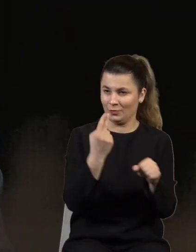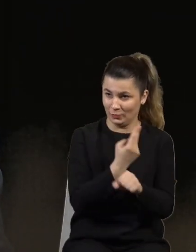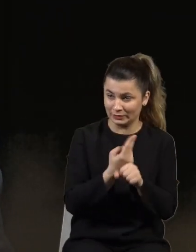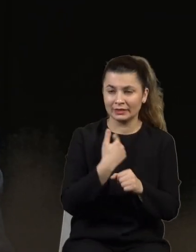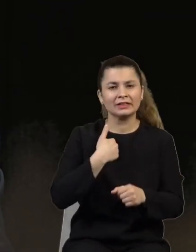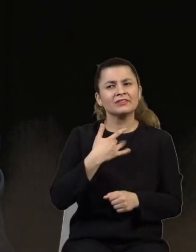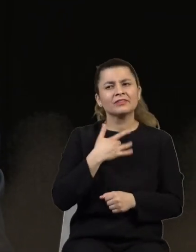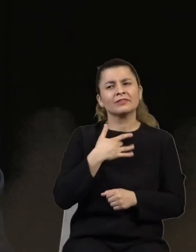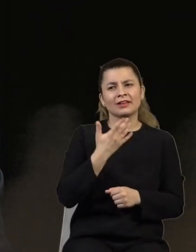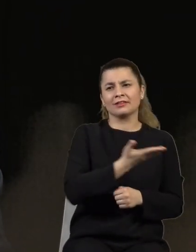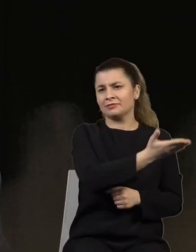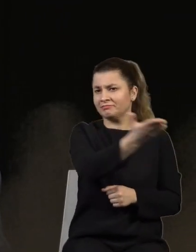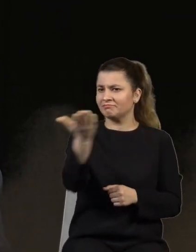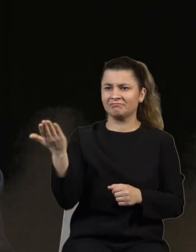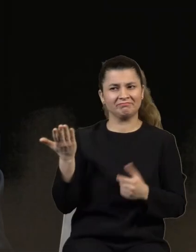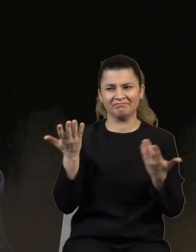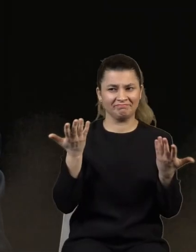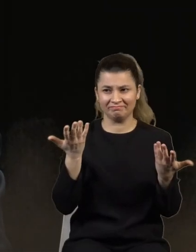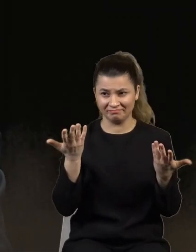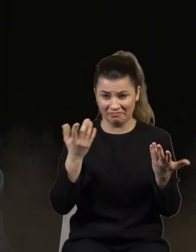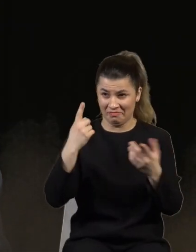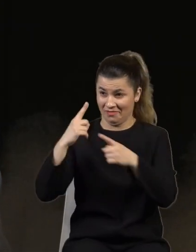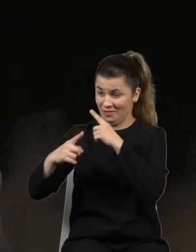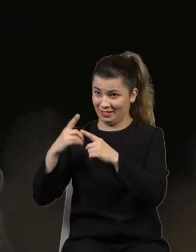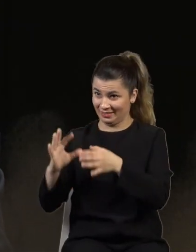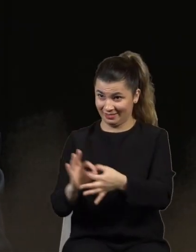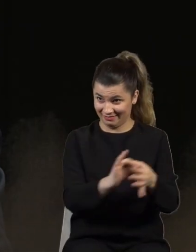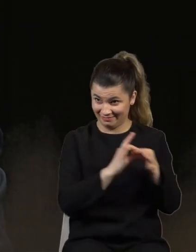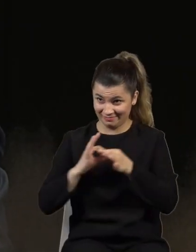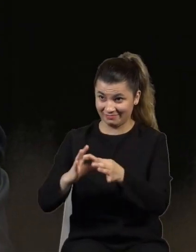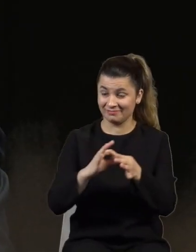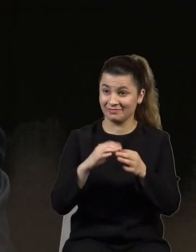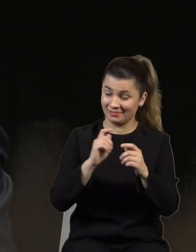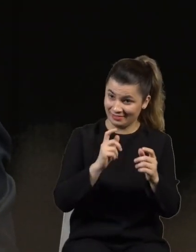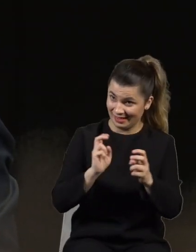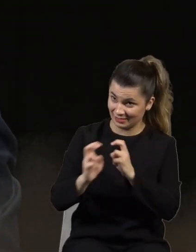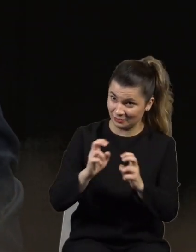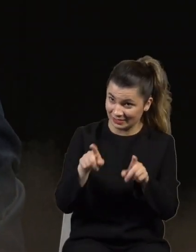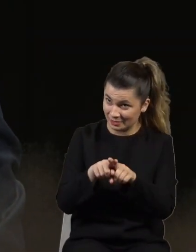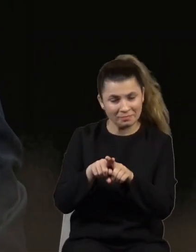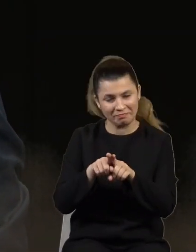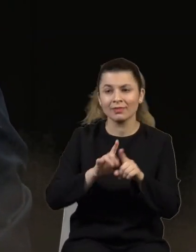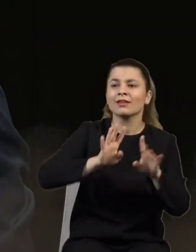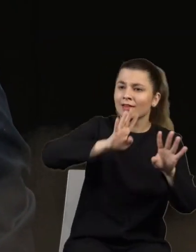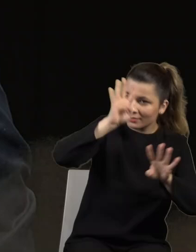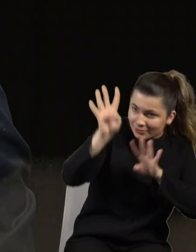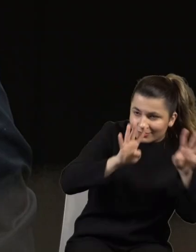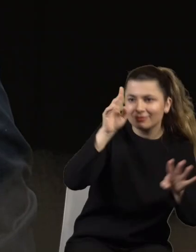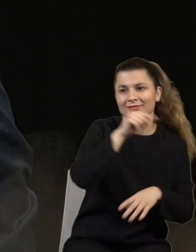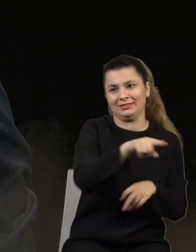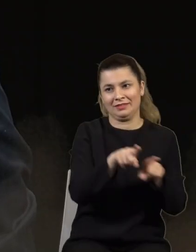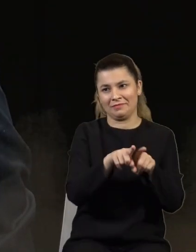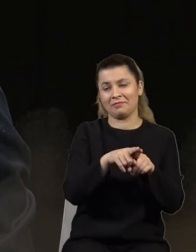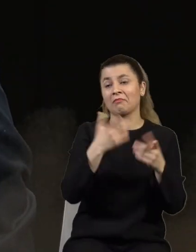only infrastructure, not only transport, this is also innovation, or even especially